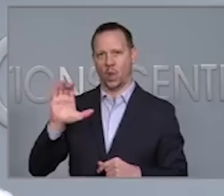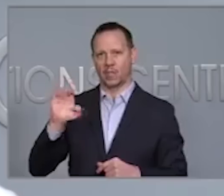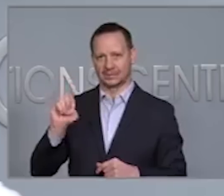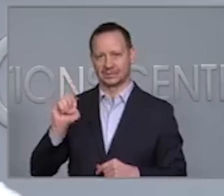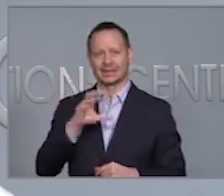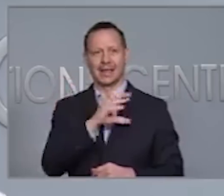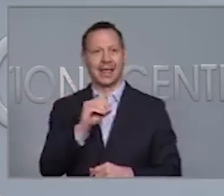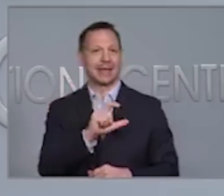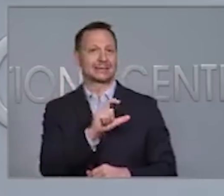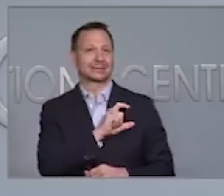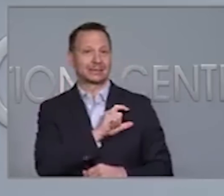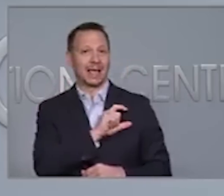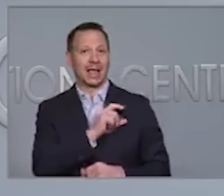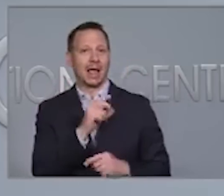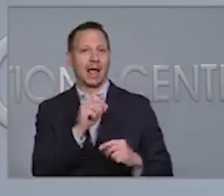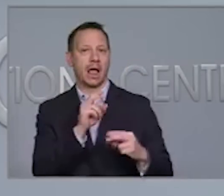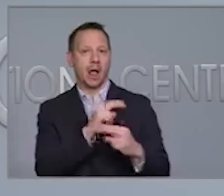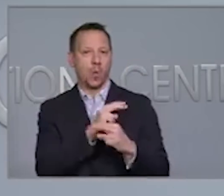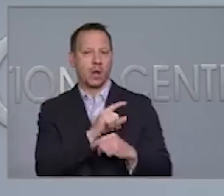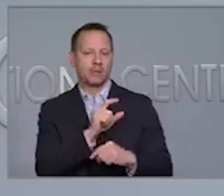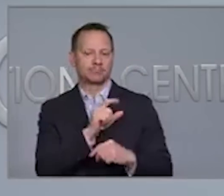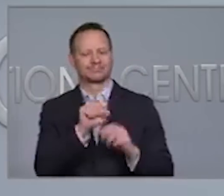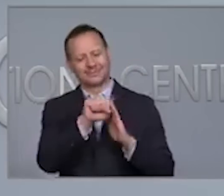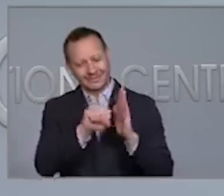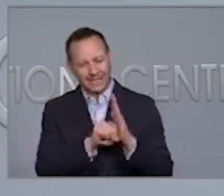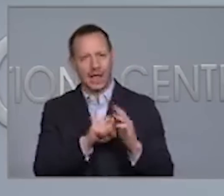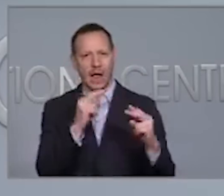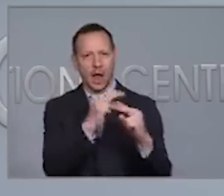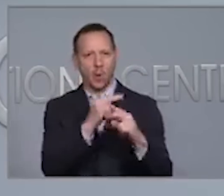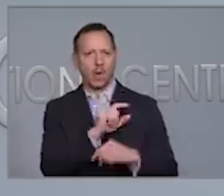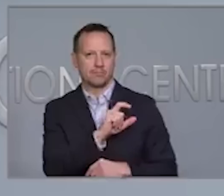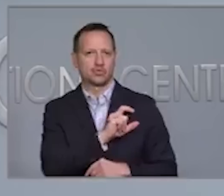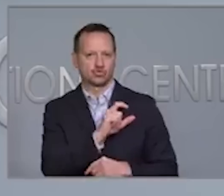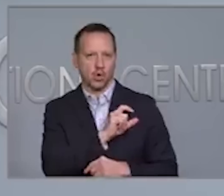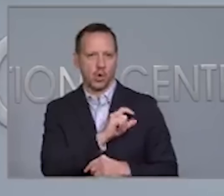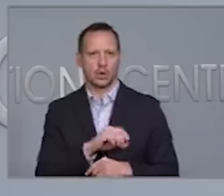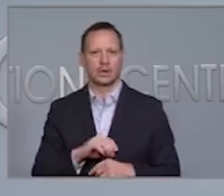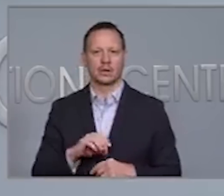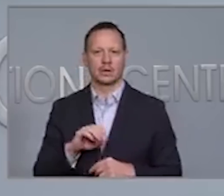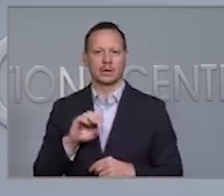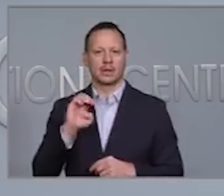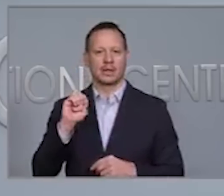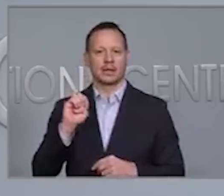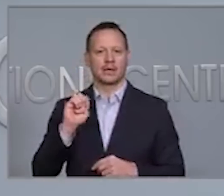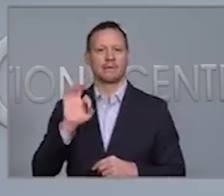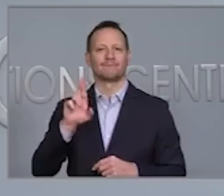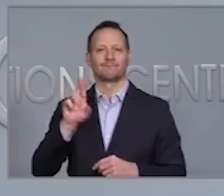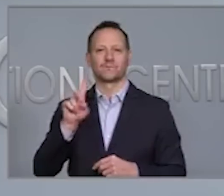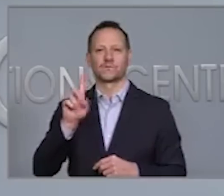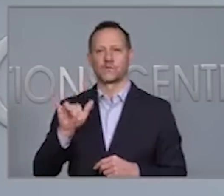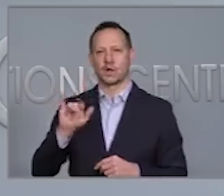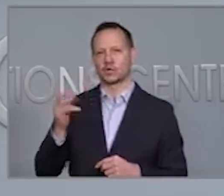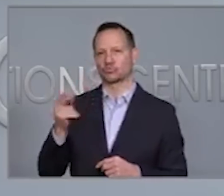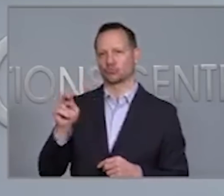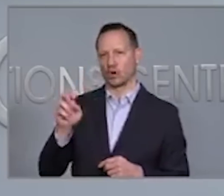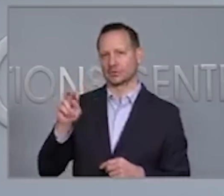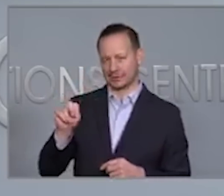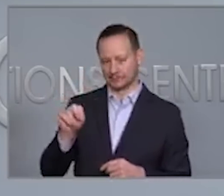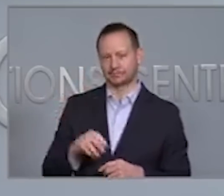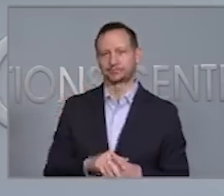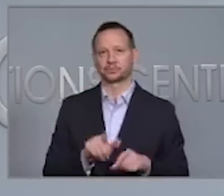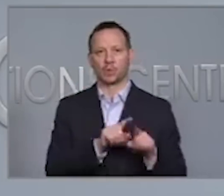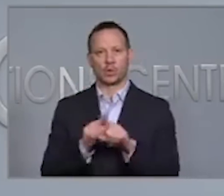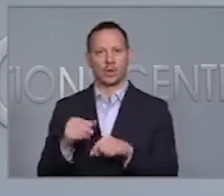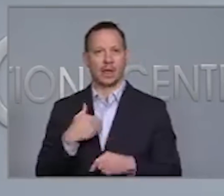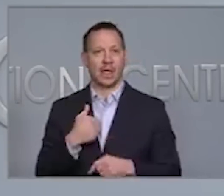Freddie Johnson. Erica Kugler and Jackie Metavier are our Spanish language interpreters, and our American